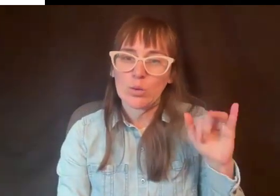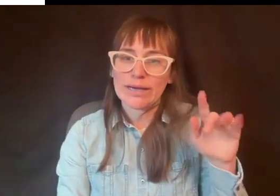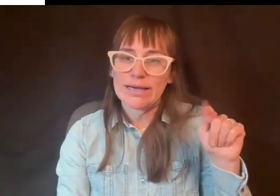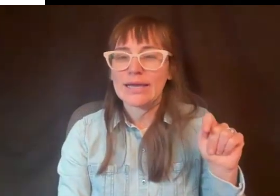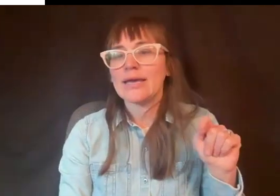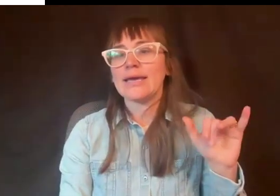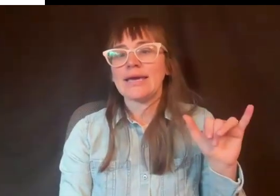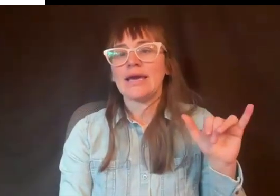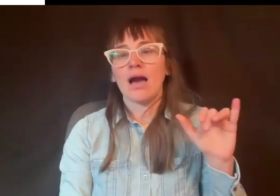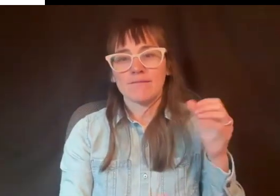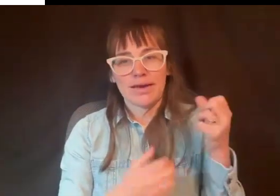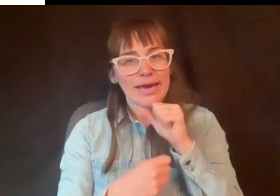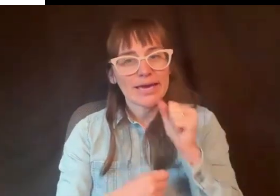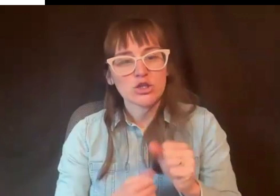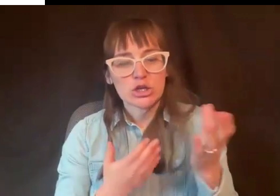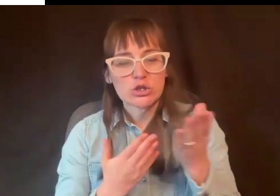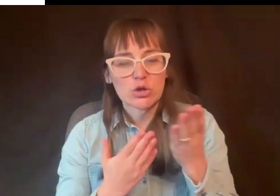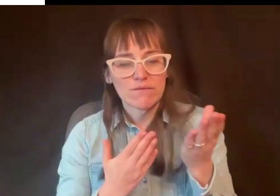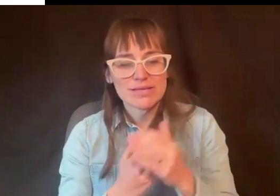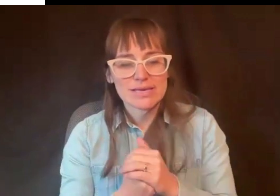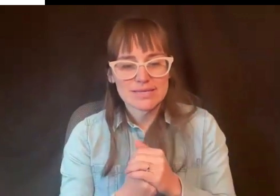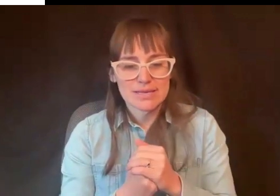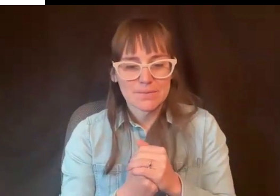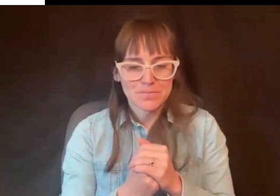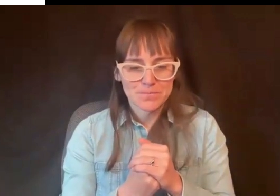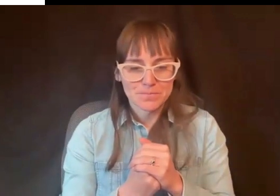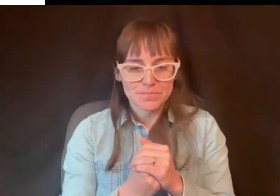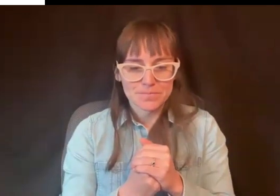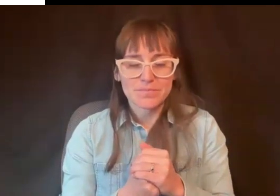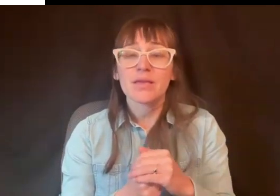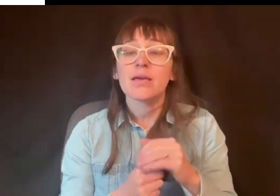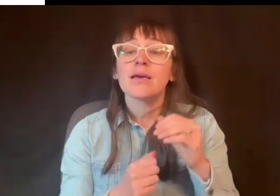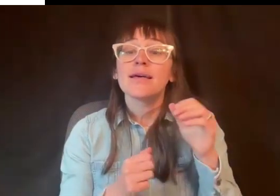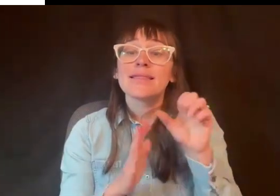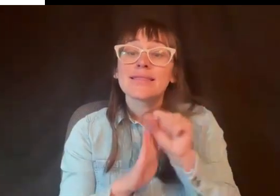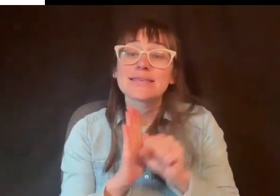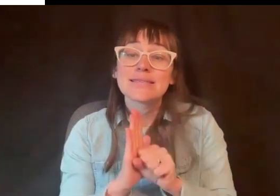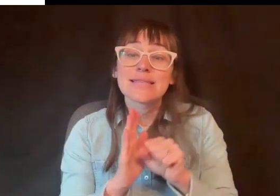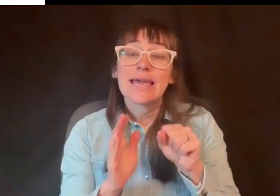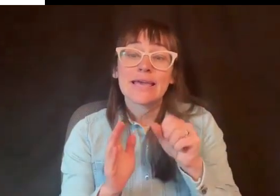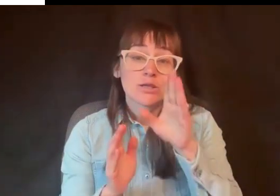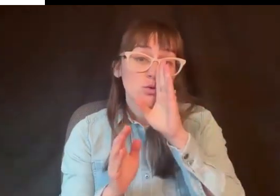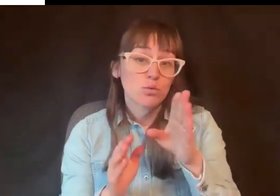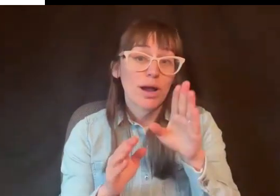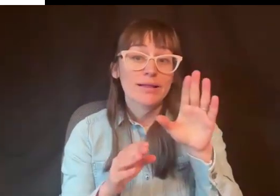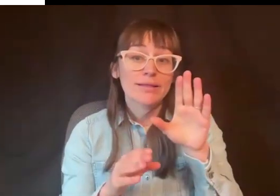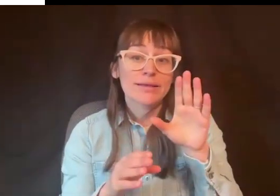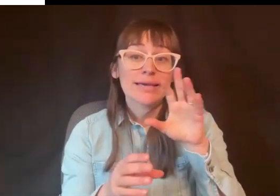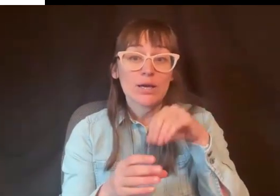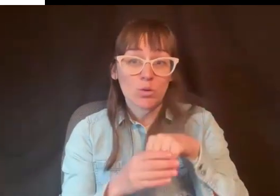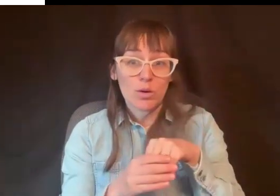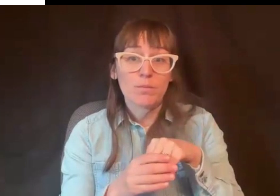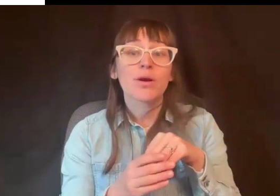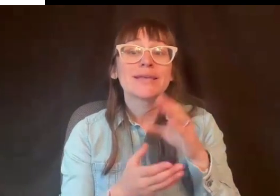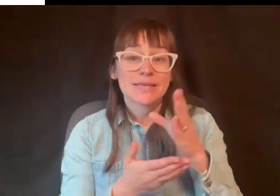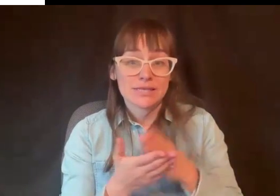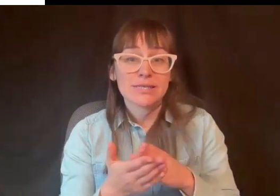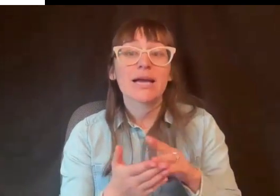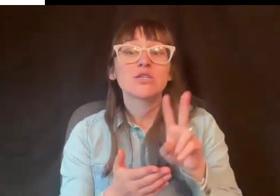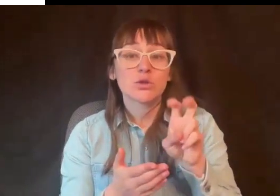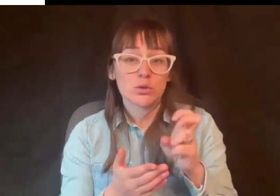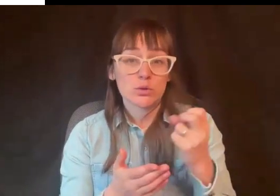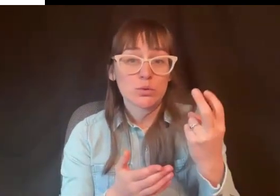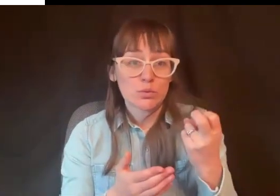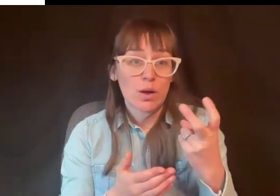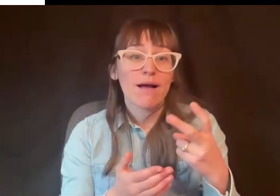in its policy. The state directly incorporates Section 212 language in the form of provide services to individuals or entities